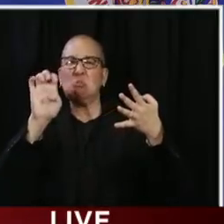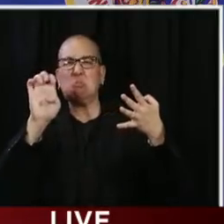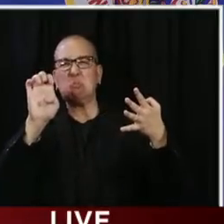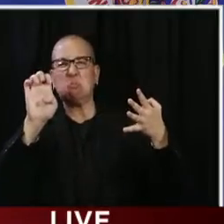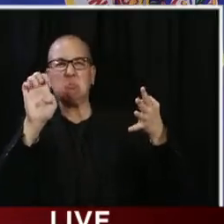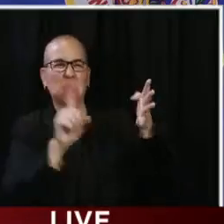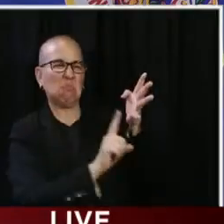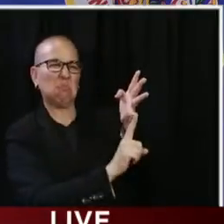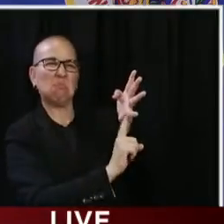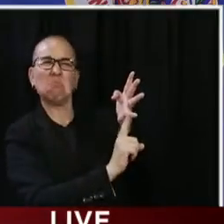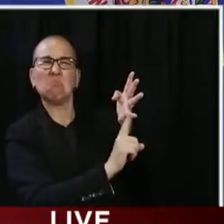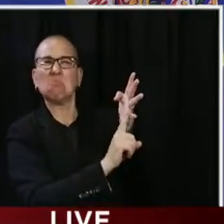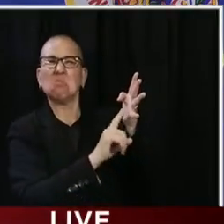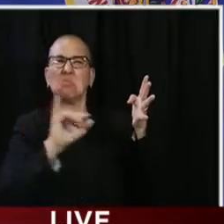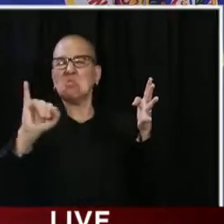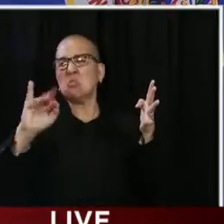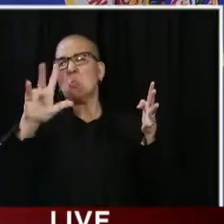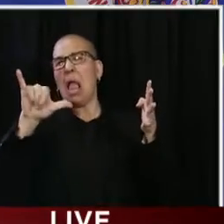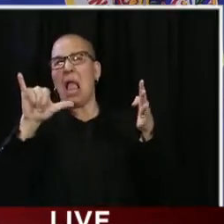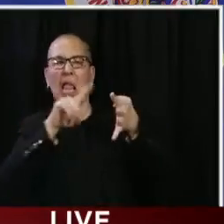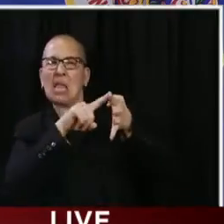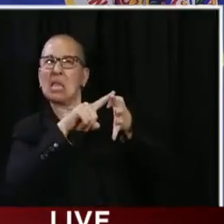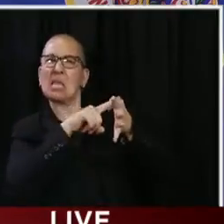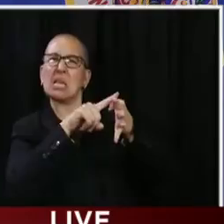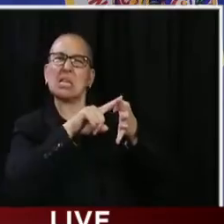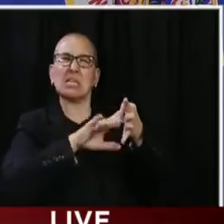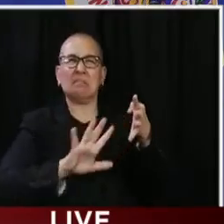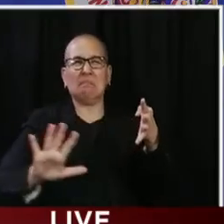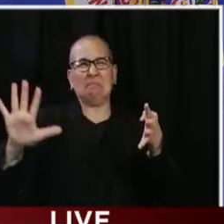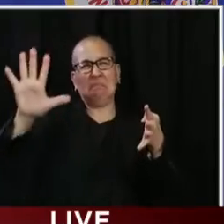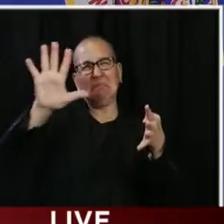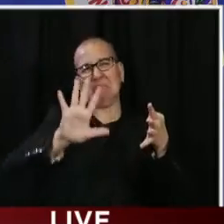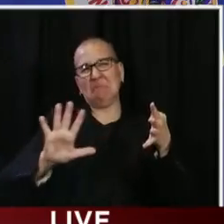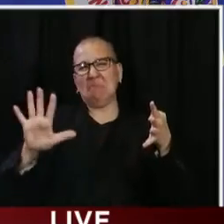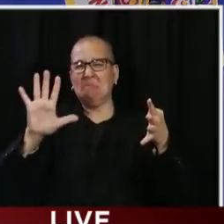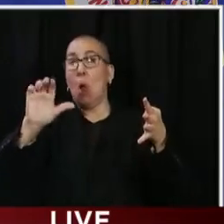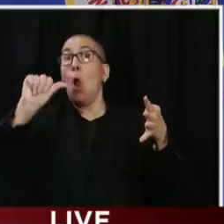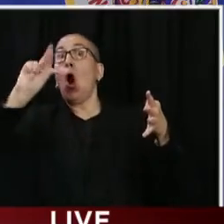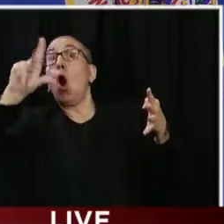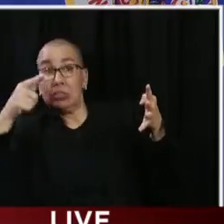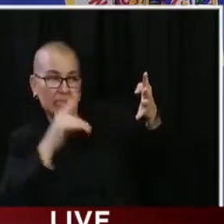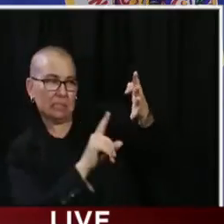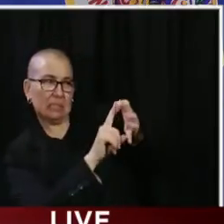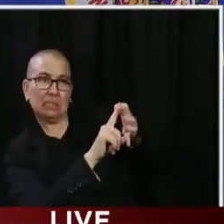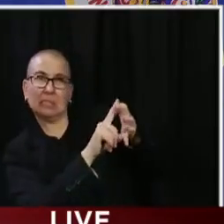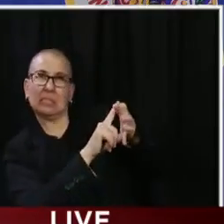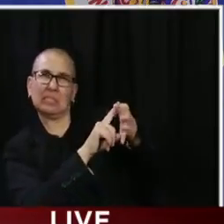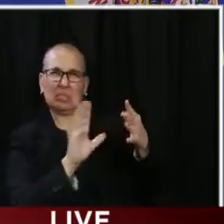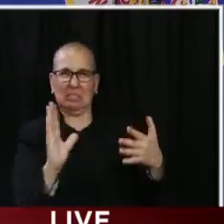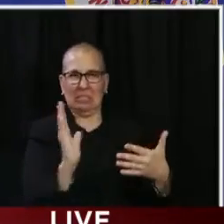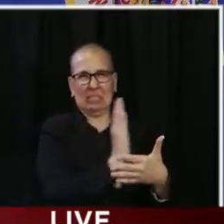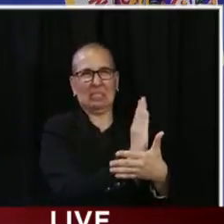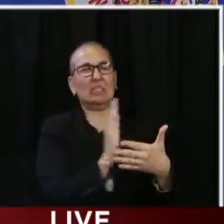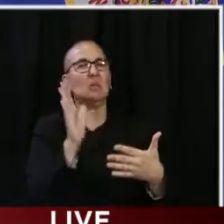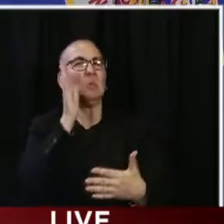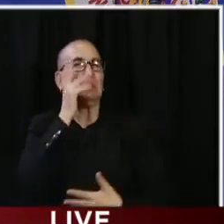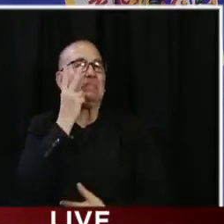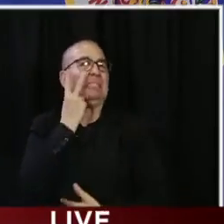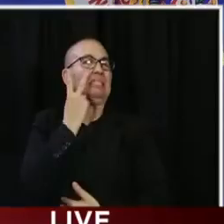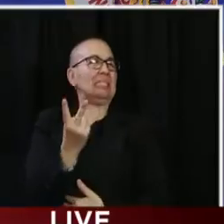as those ranges continue to be quite wide. So the relative stability of the growth rate of